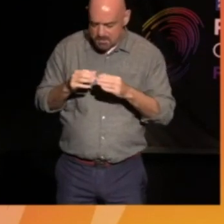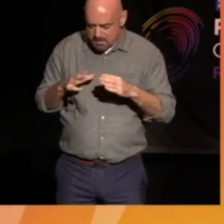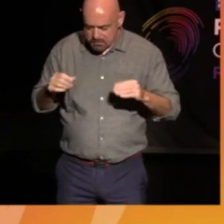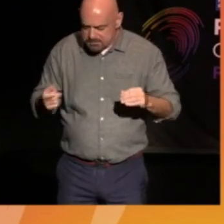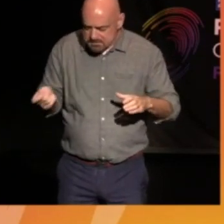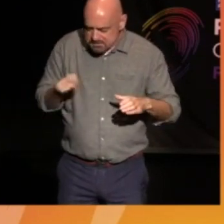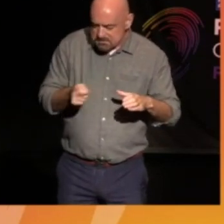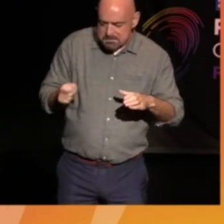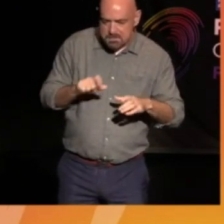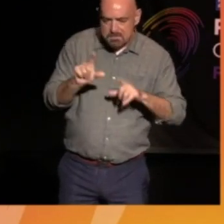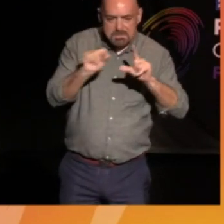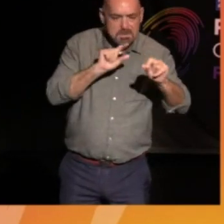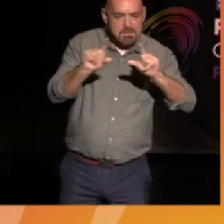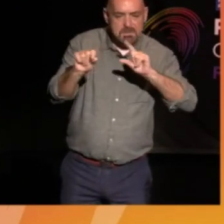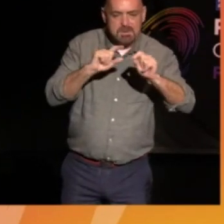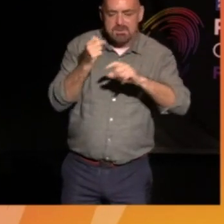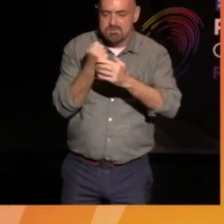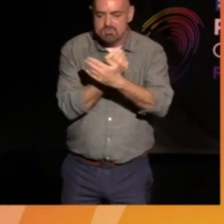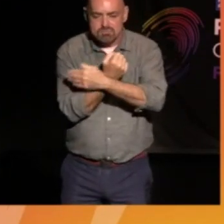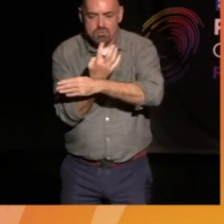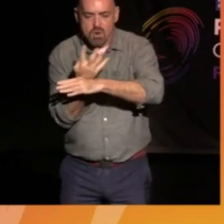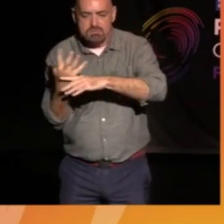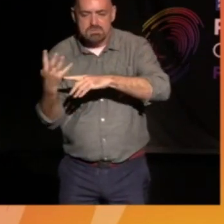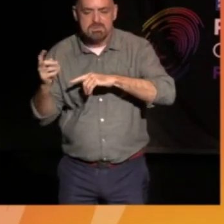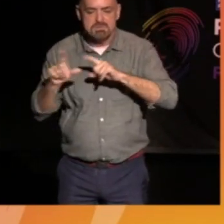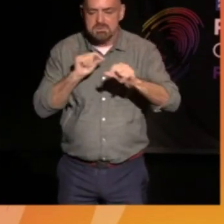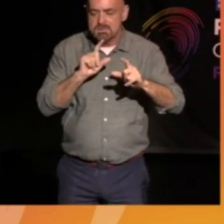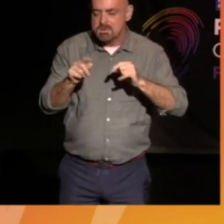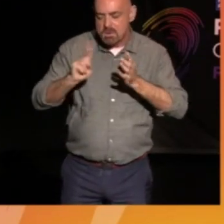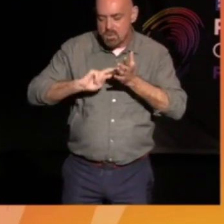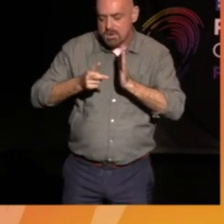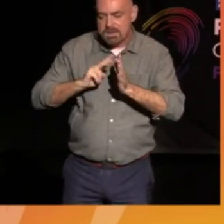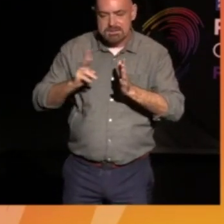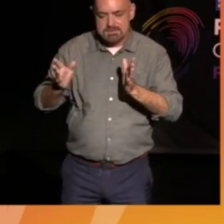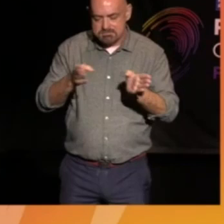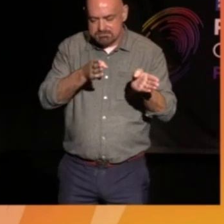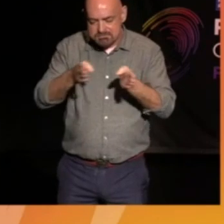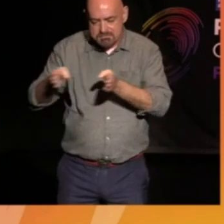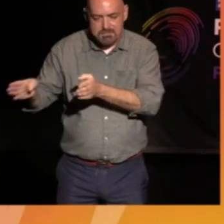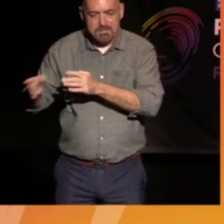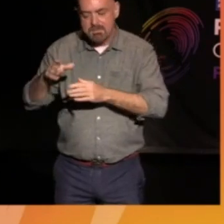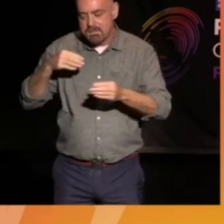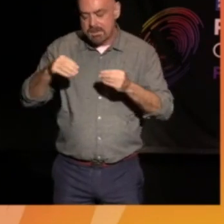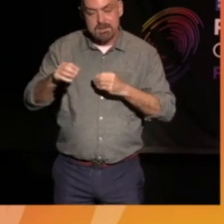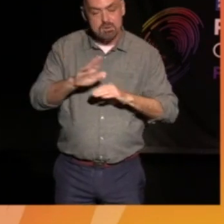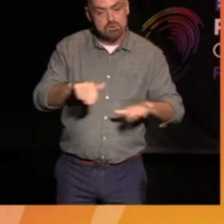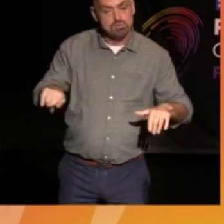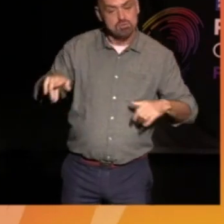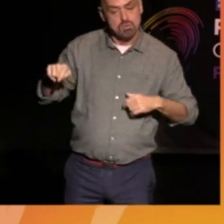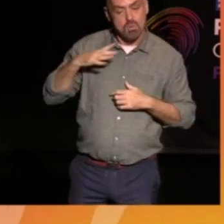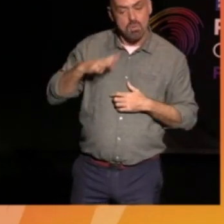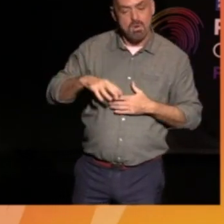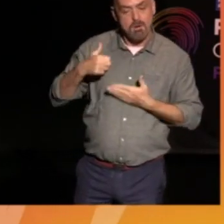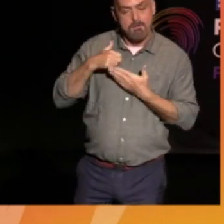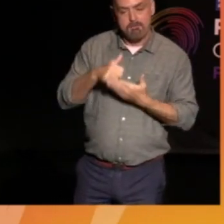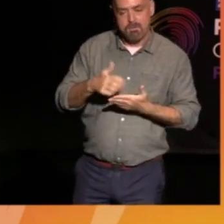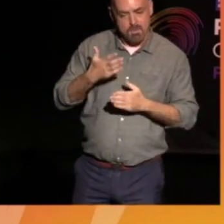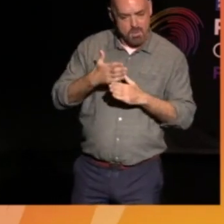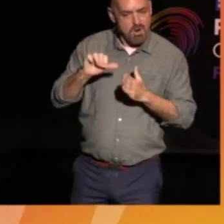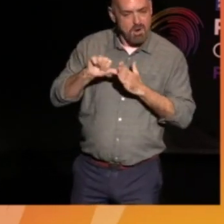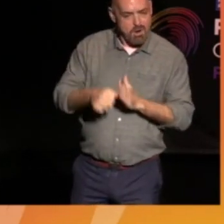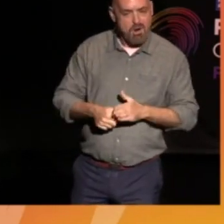the picking of the crops or the, organising of the plastics, because children want to be helpful and they work very